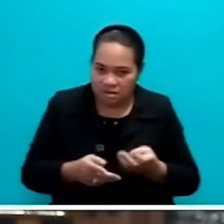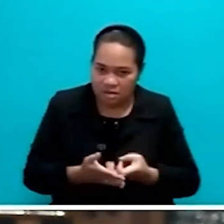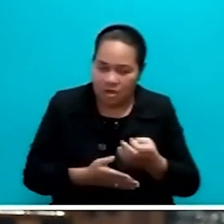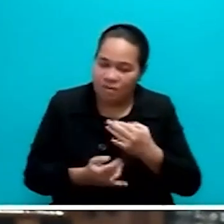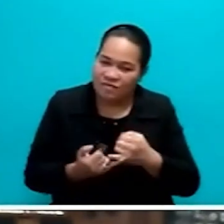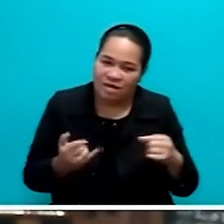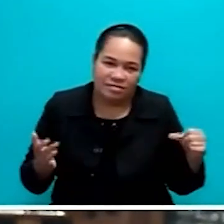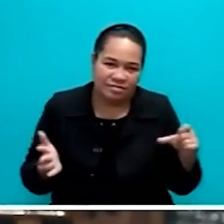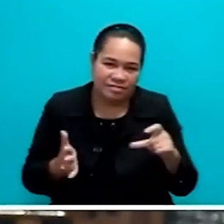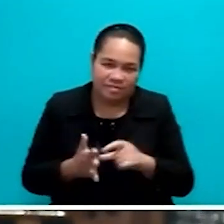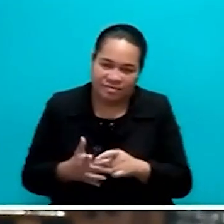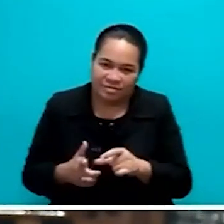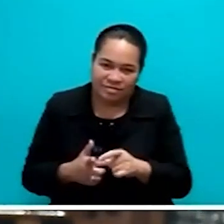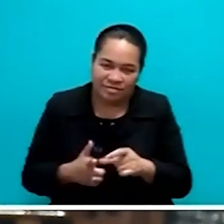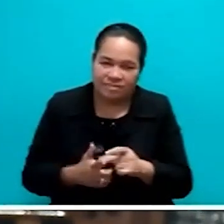dismal.